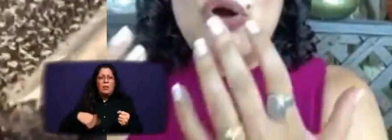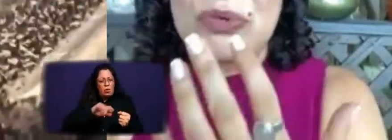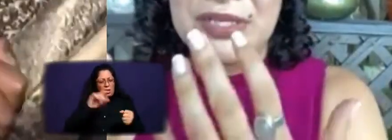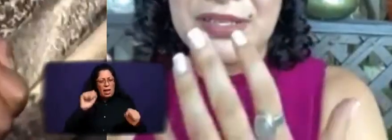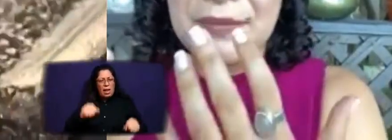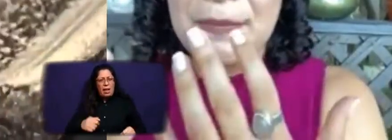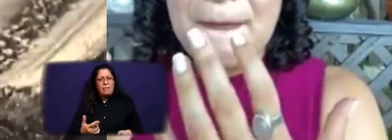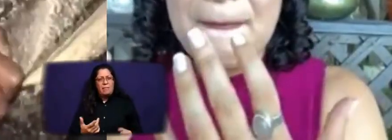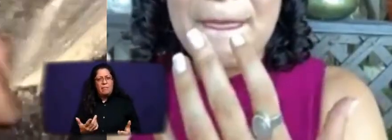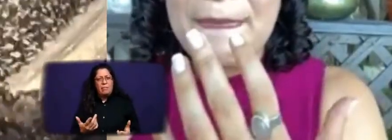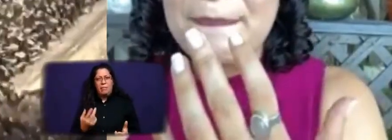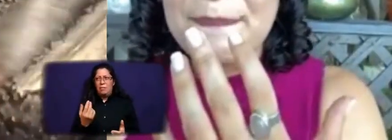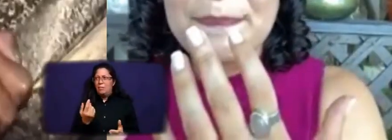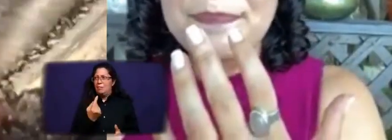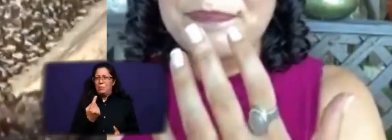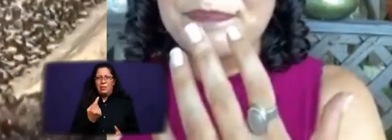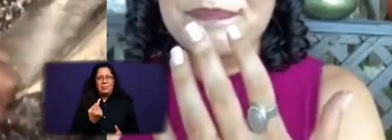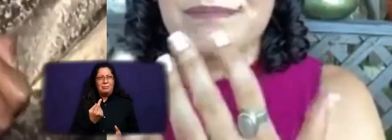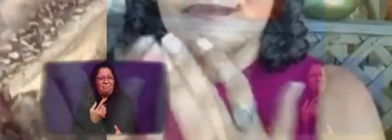our own.